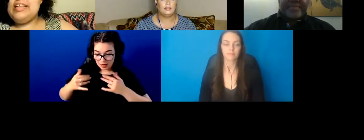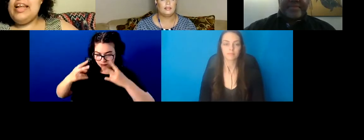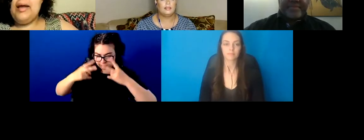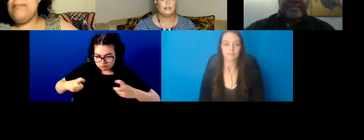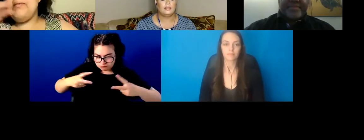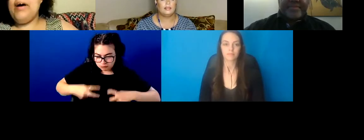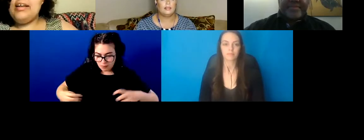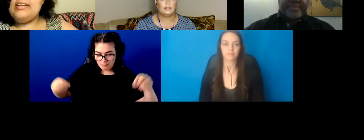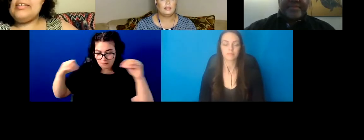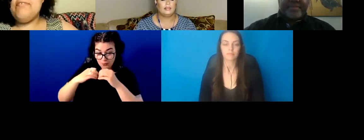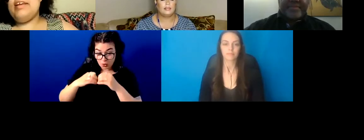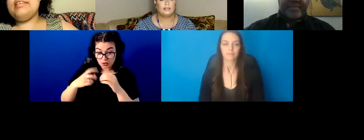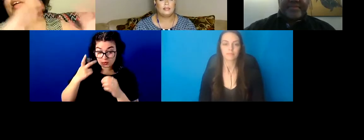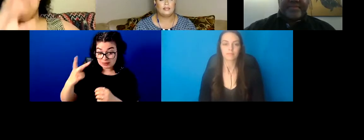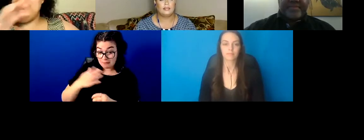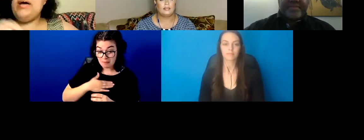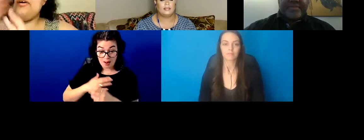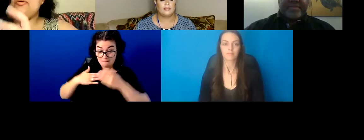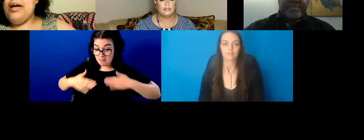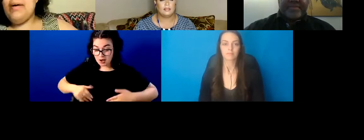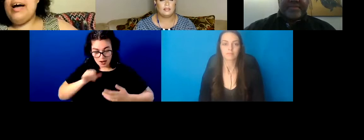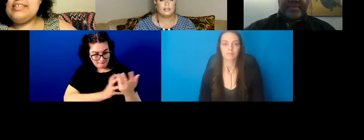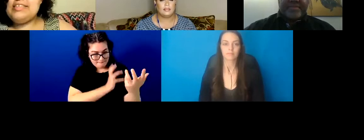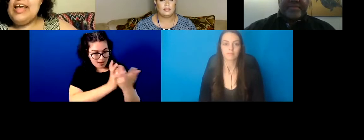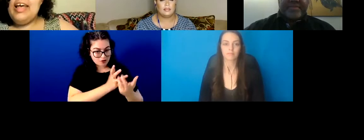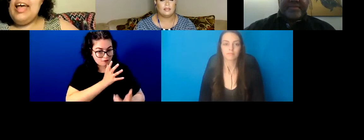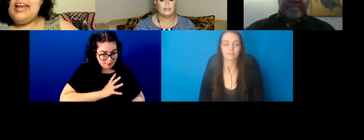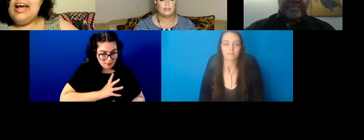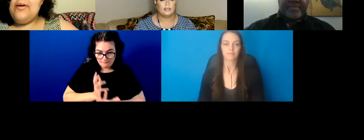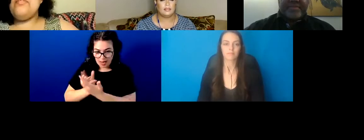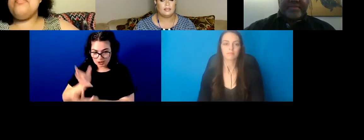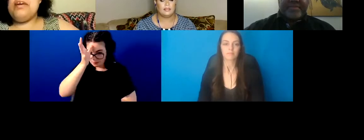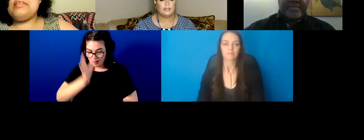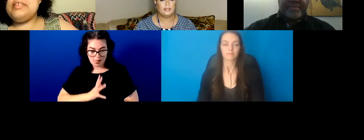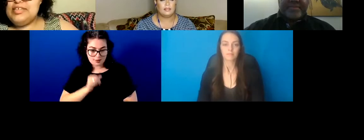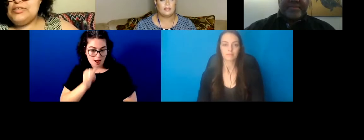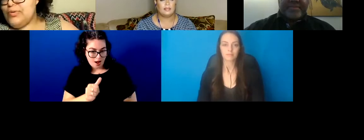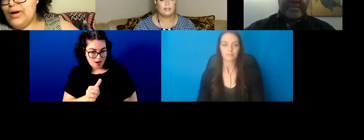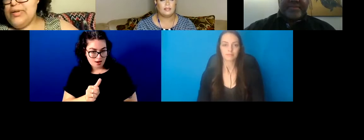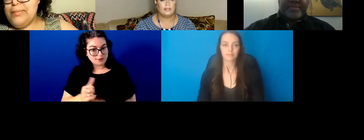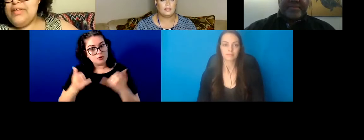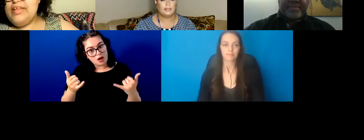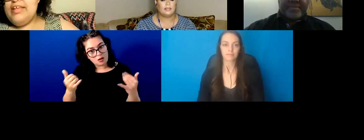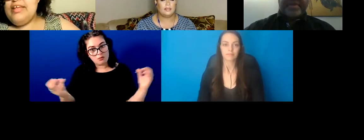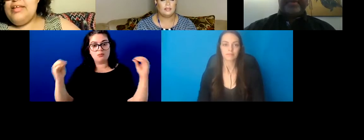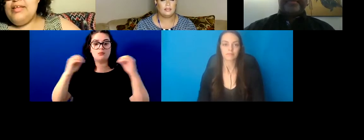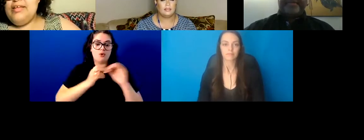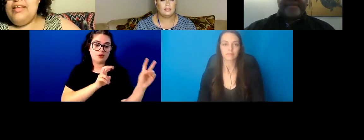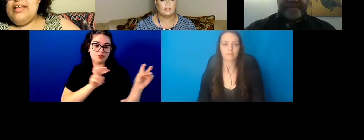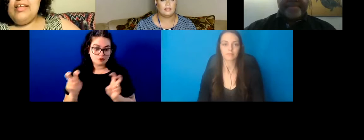see that like my body doesn't fit into like female or male box, and now there's an additional problem.